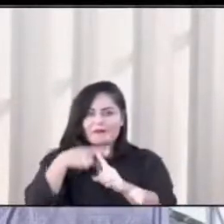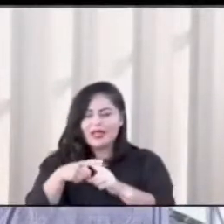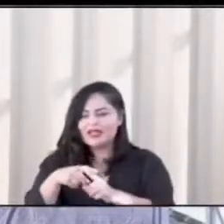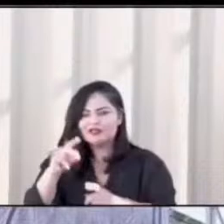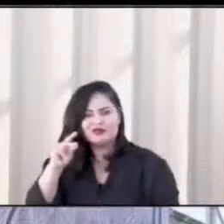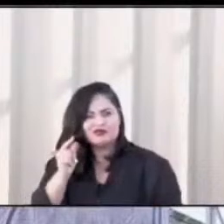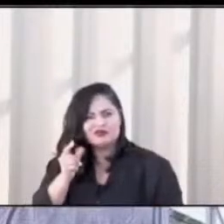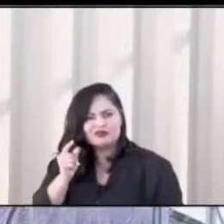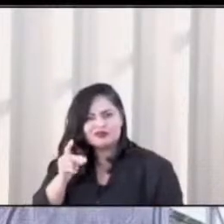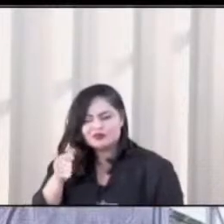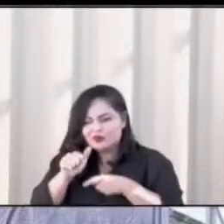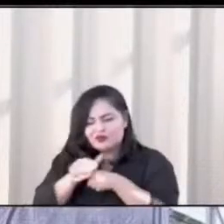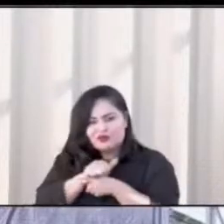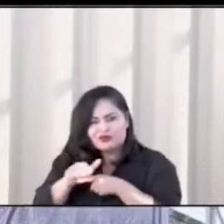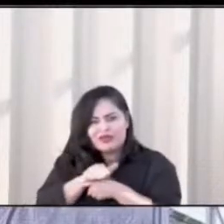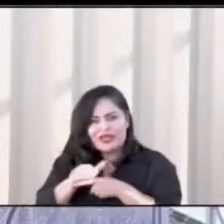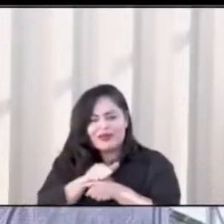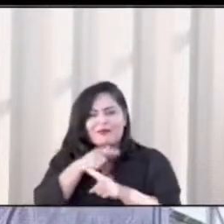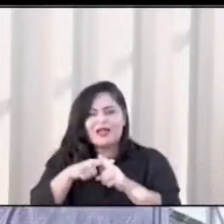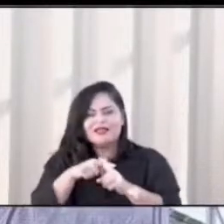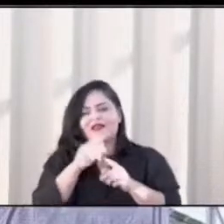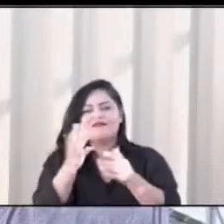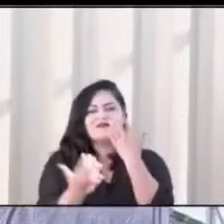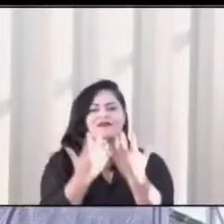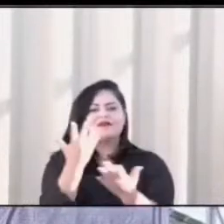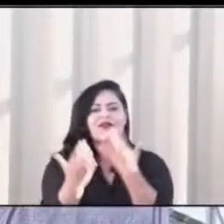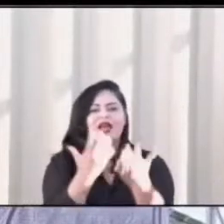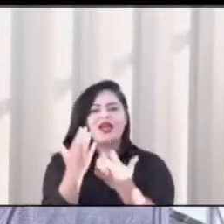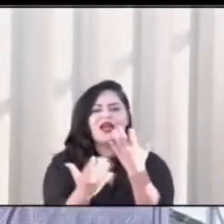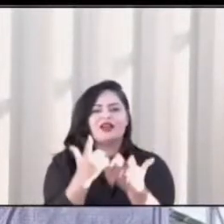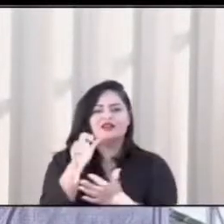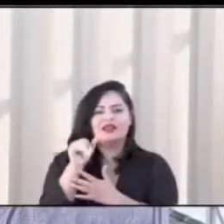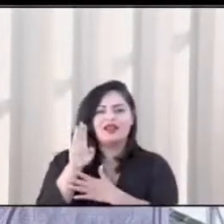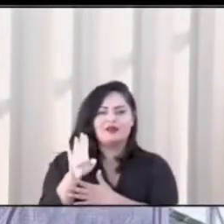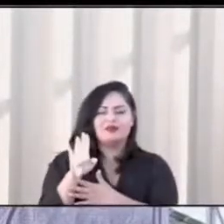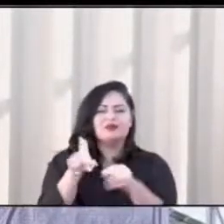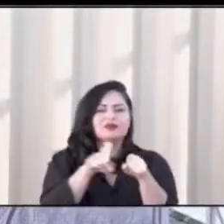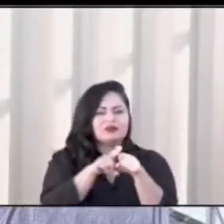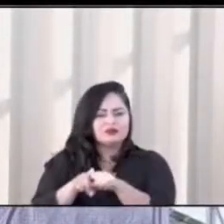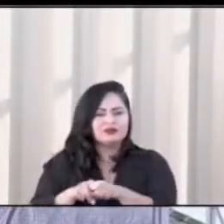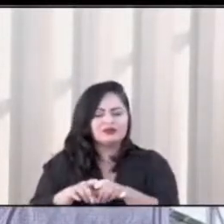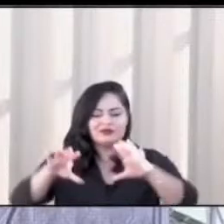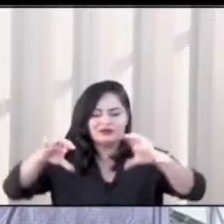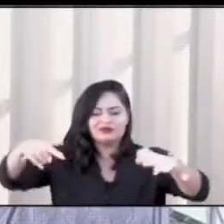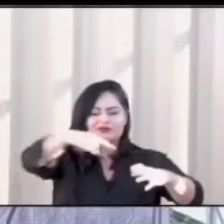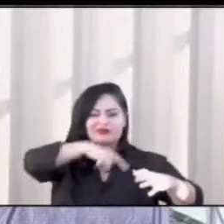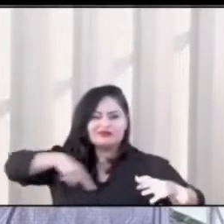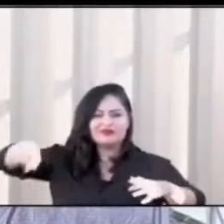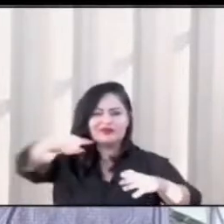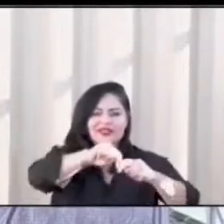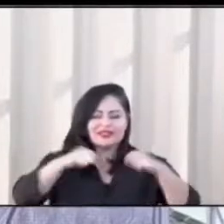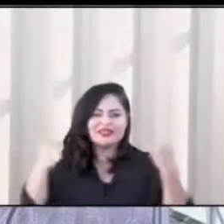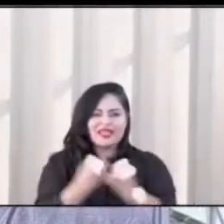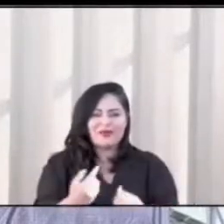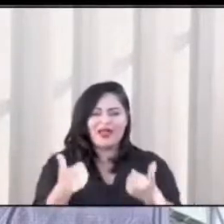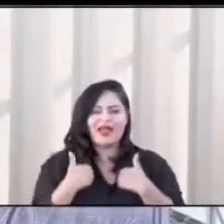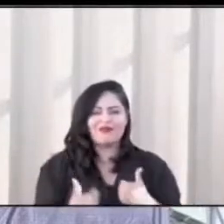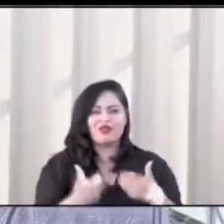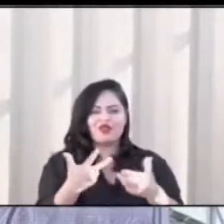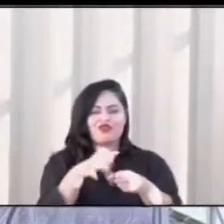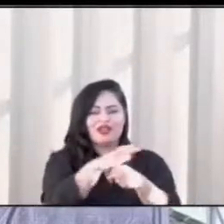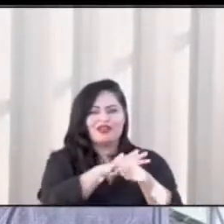canines, and state-of-the-art fire research laboratories. The NRT is comprised of 3 regional